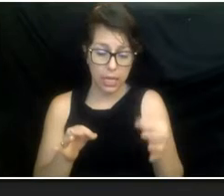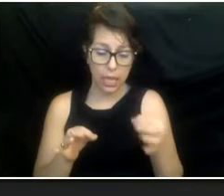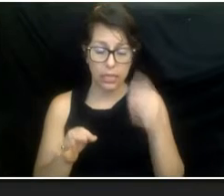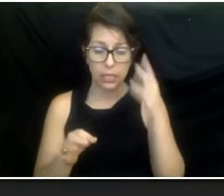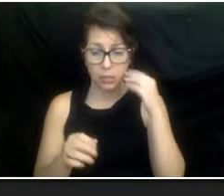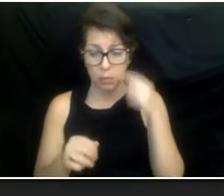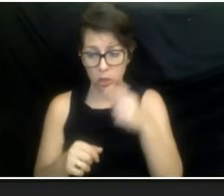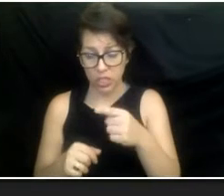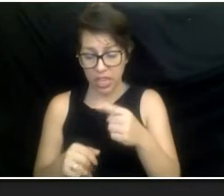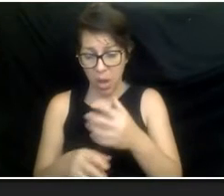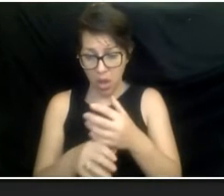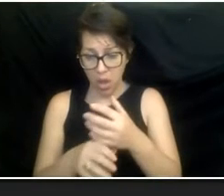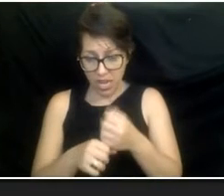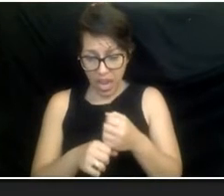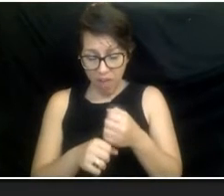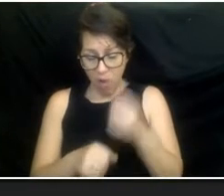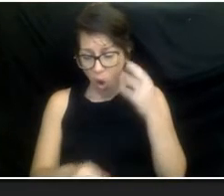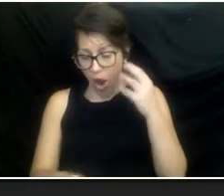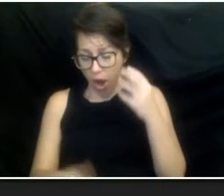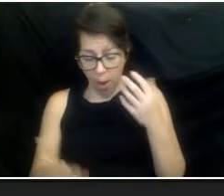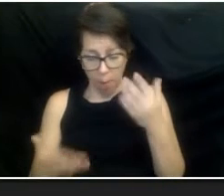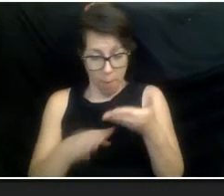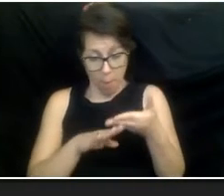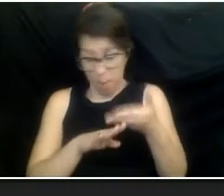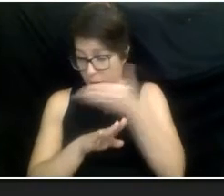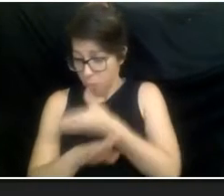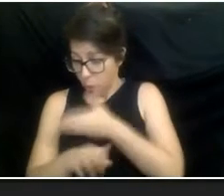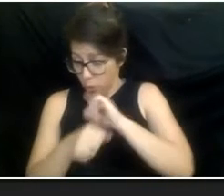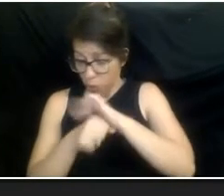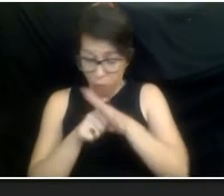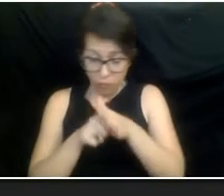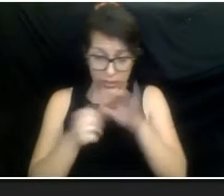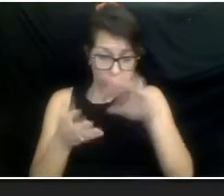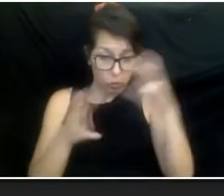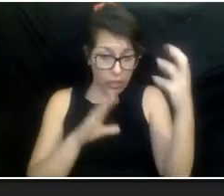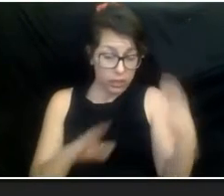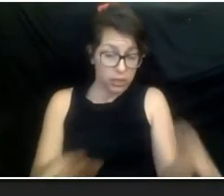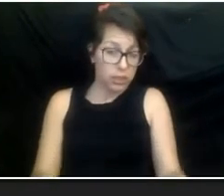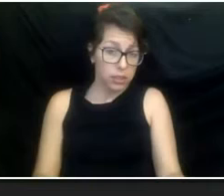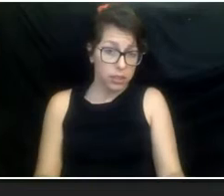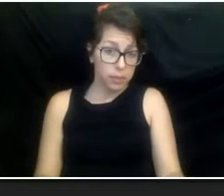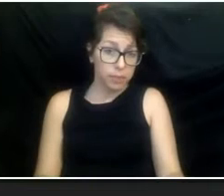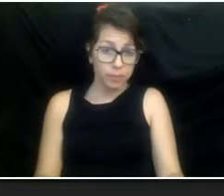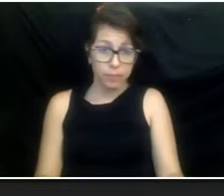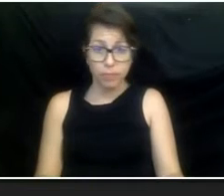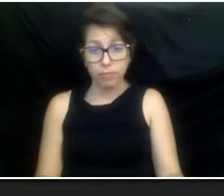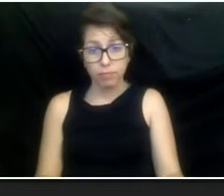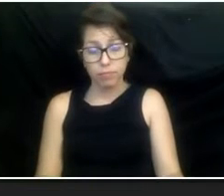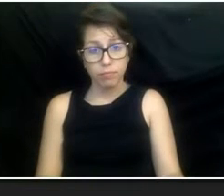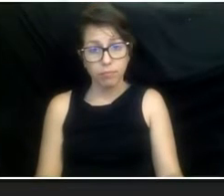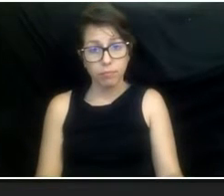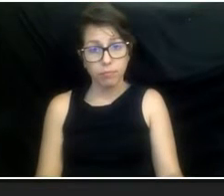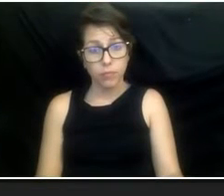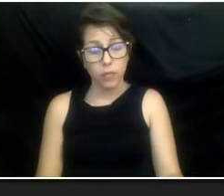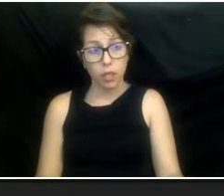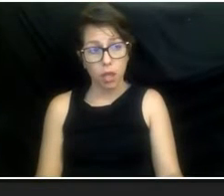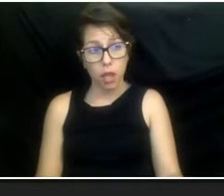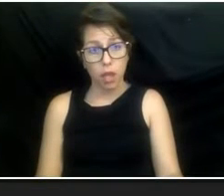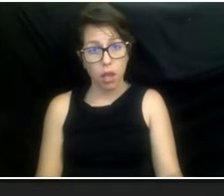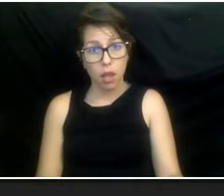that they are not only dealing with the domestic violence or the safety of their uh physical well-being but also